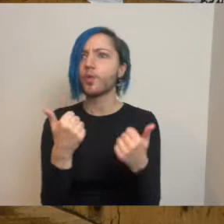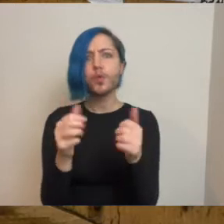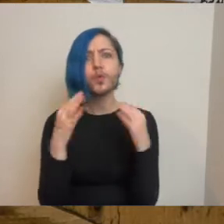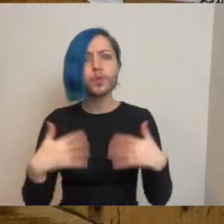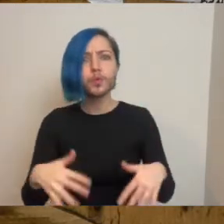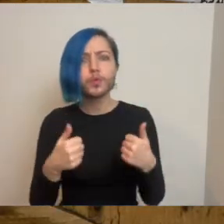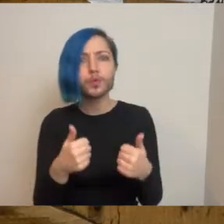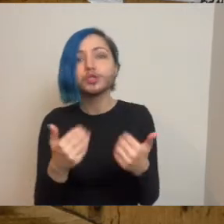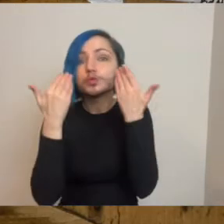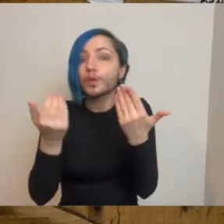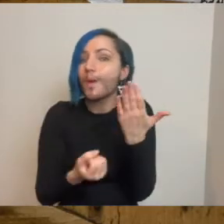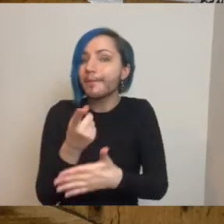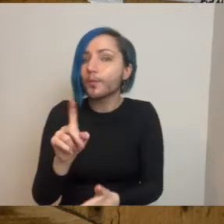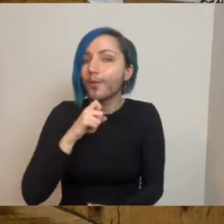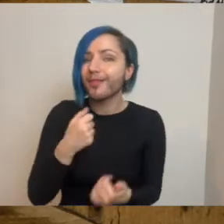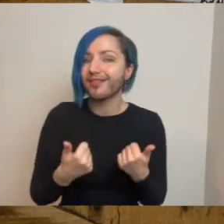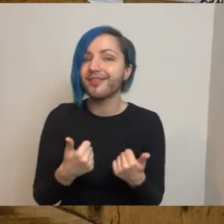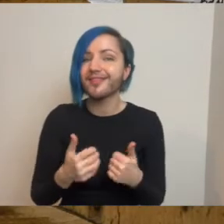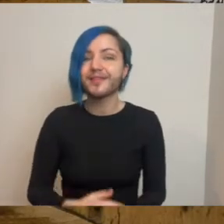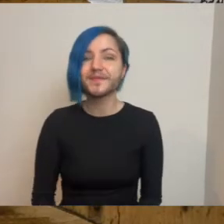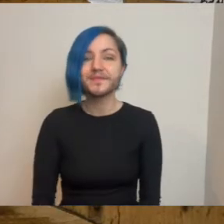fantastic and you don't know what's going to happen from them.